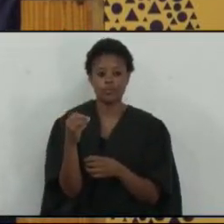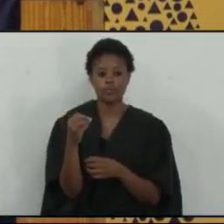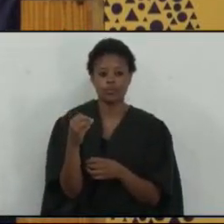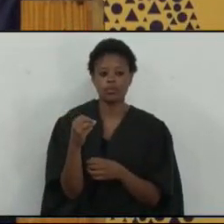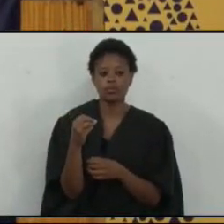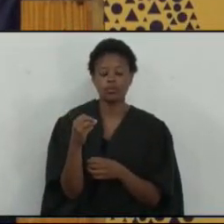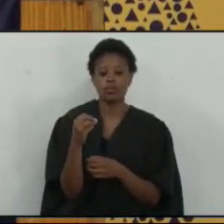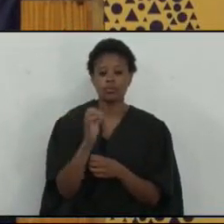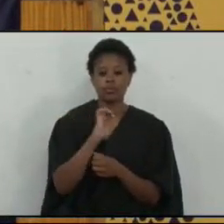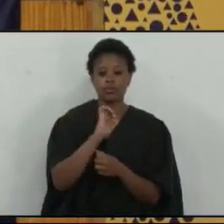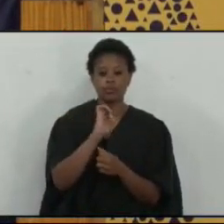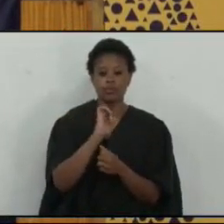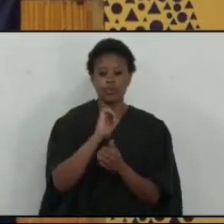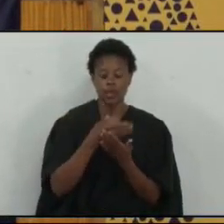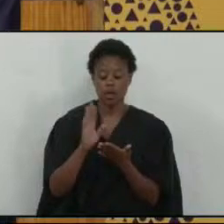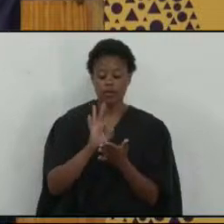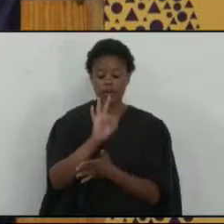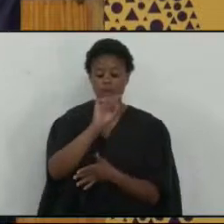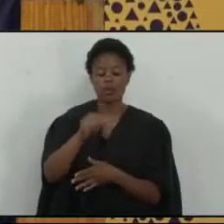4,500 out of the